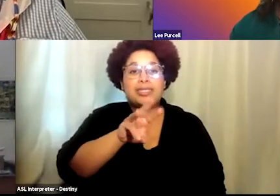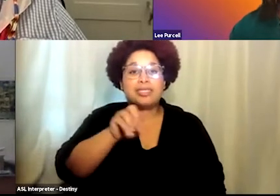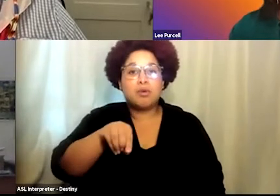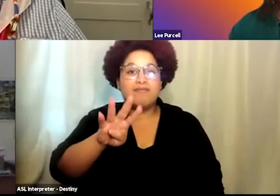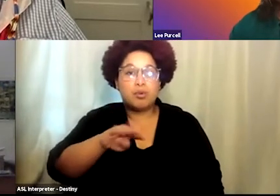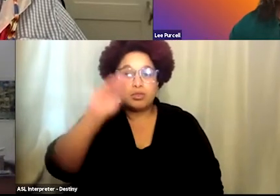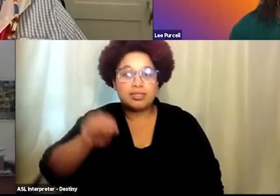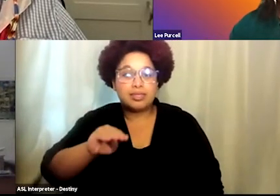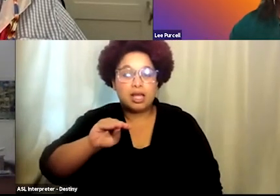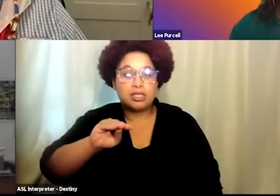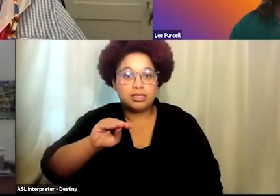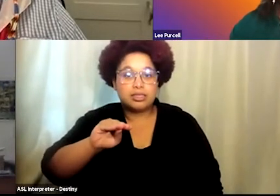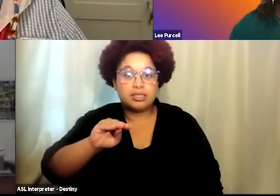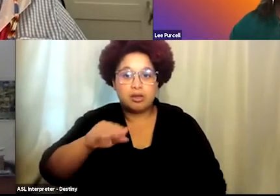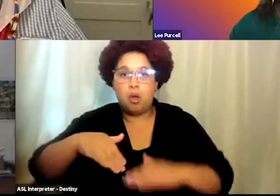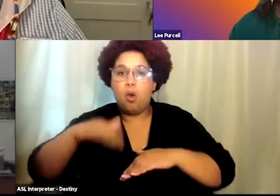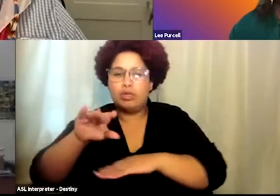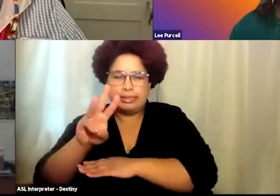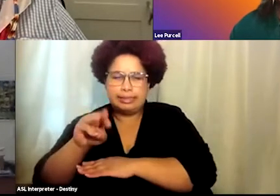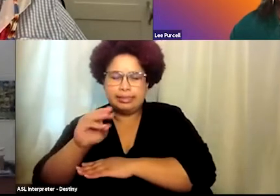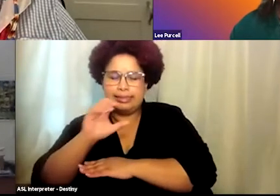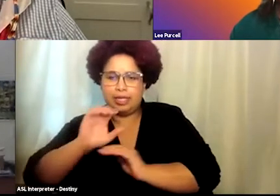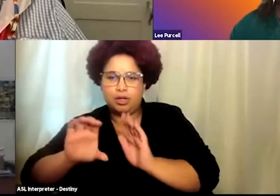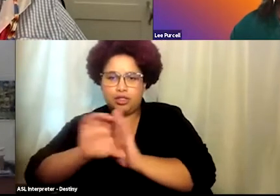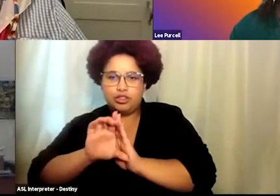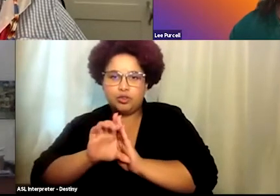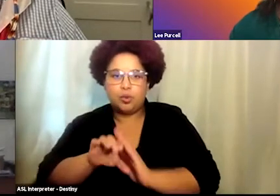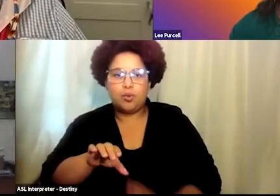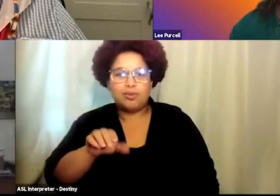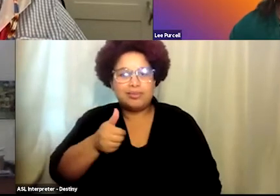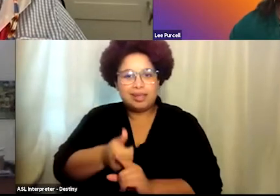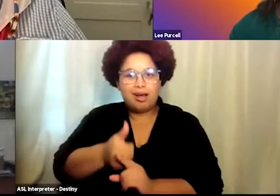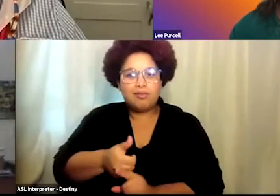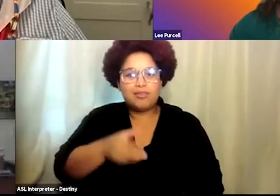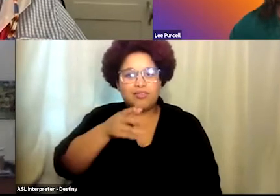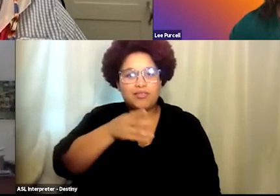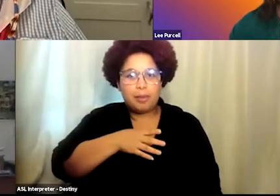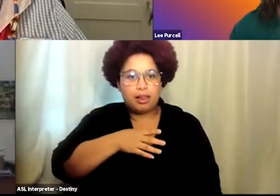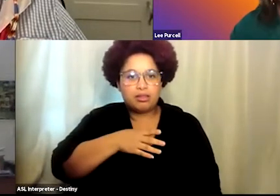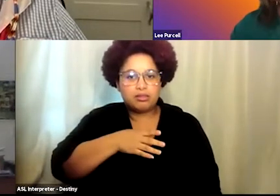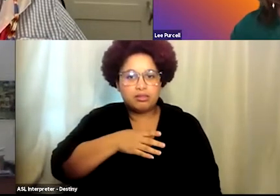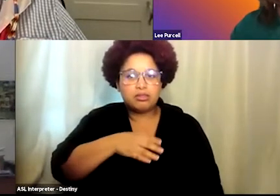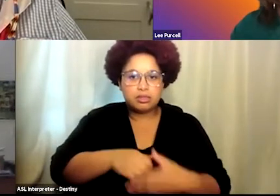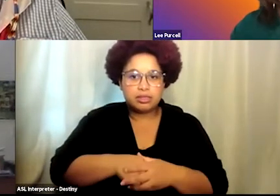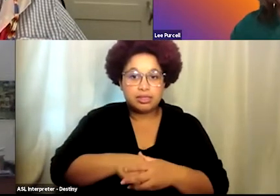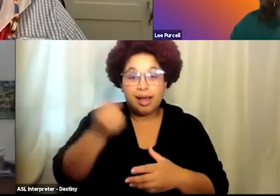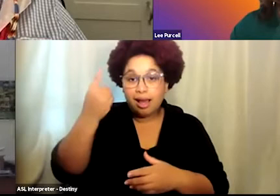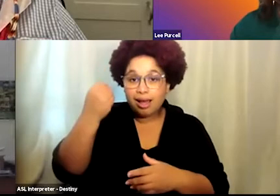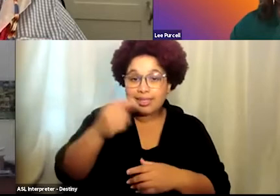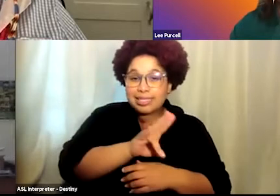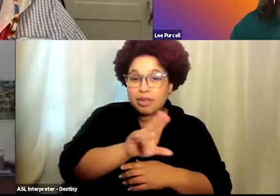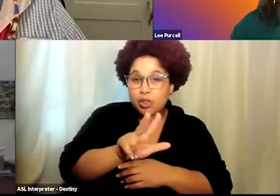26.4% of all over 60 characters were female. Listen to this. While